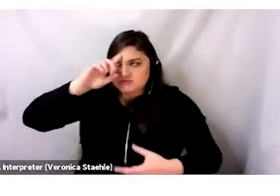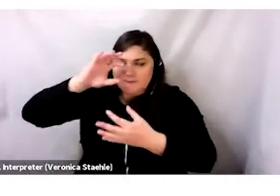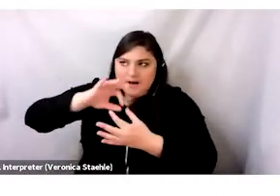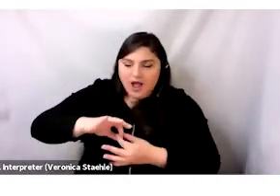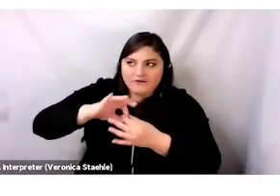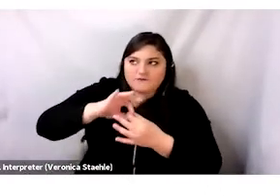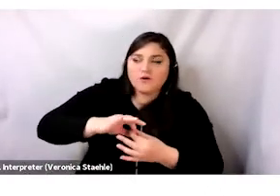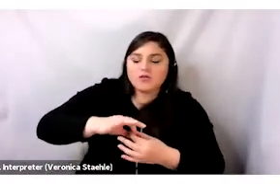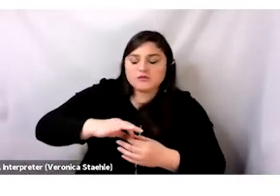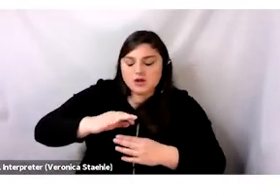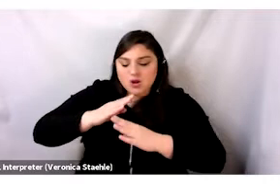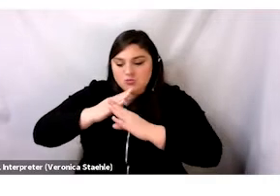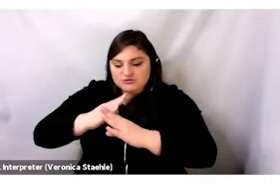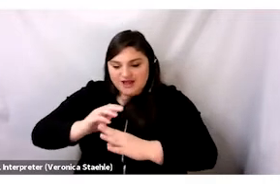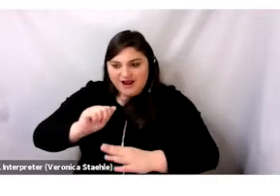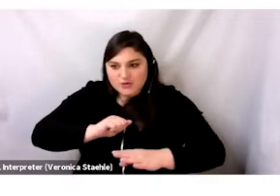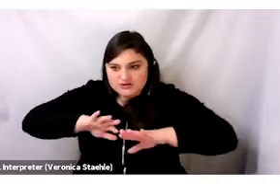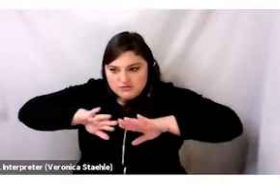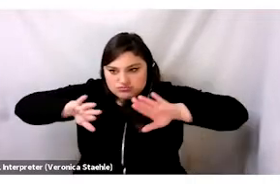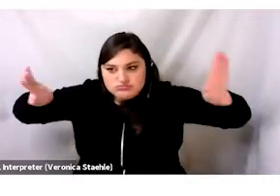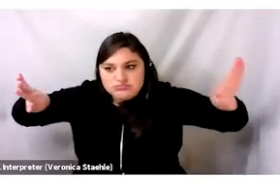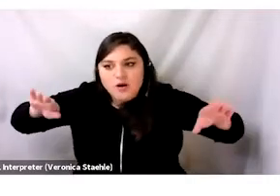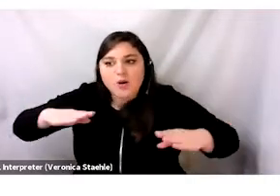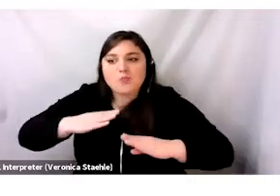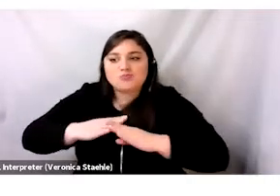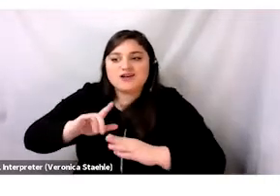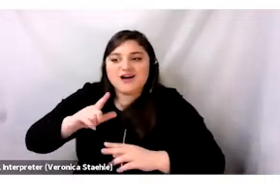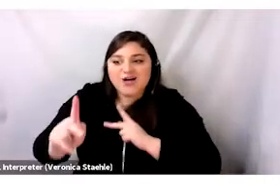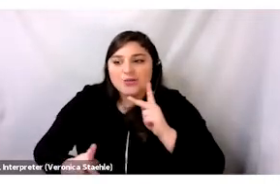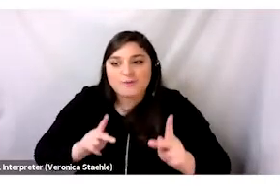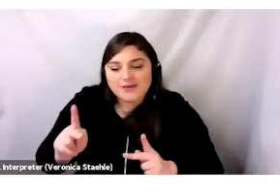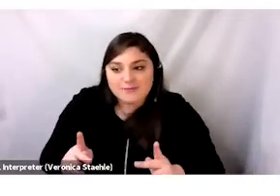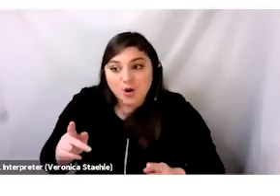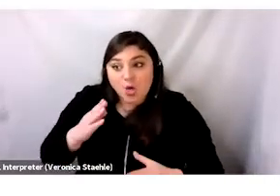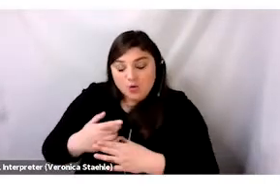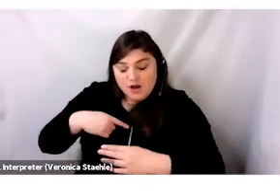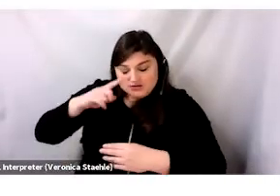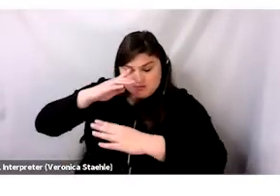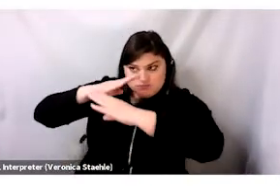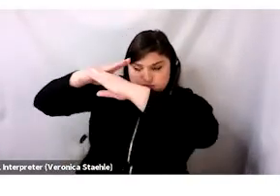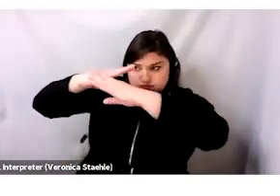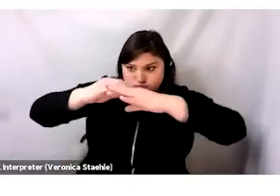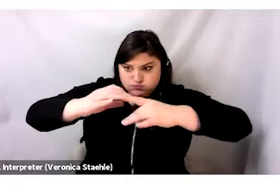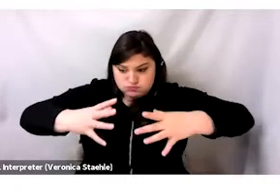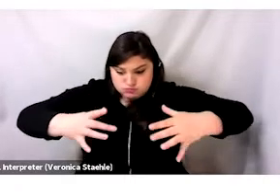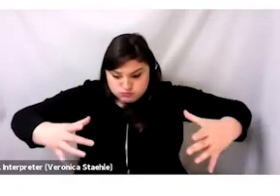others. A good sangha will lead us in the direction of harmony and awareness.